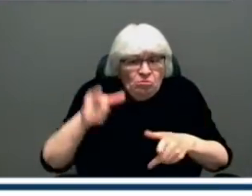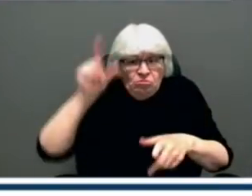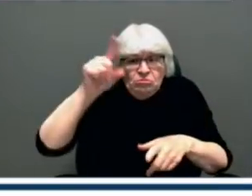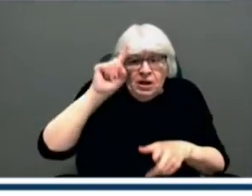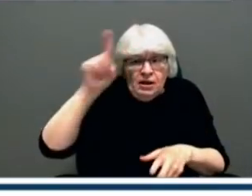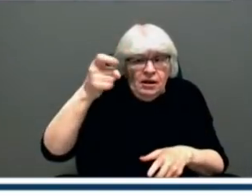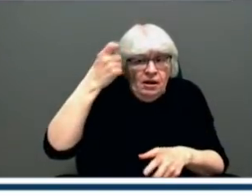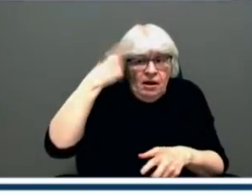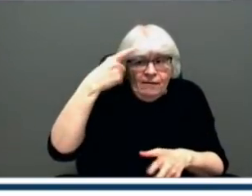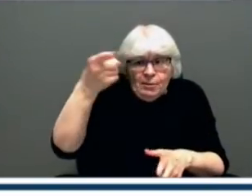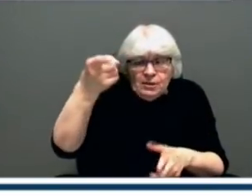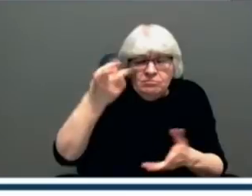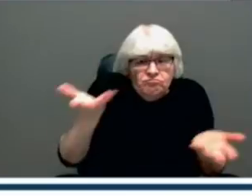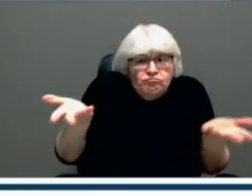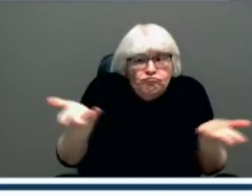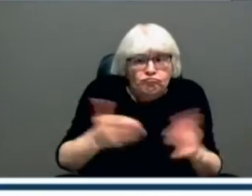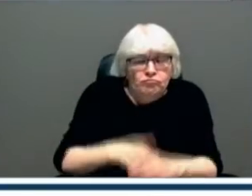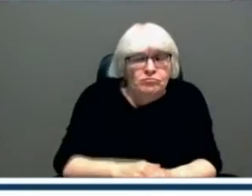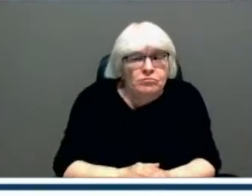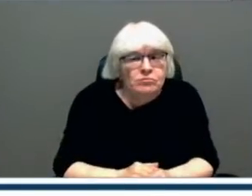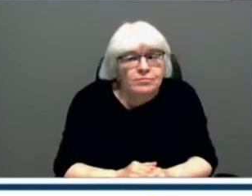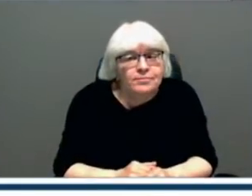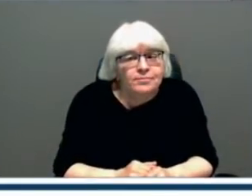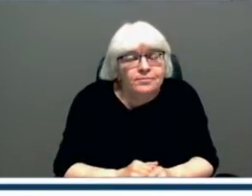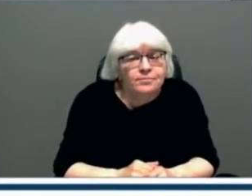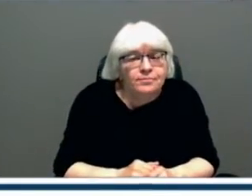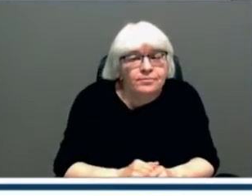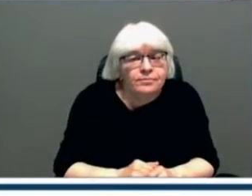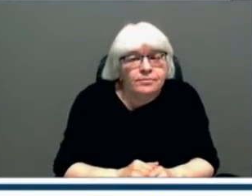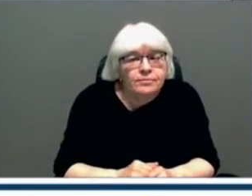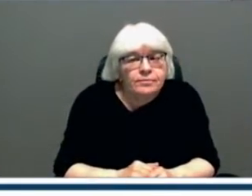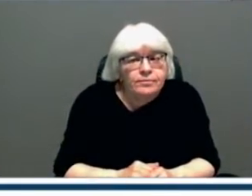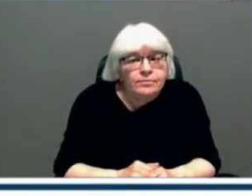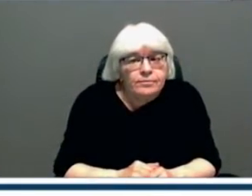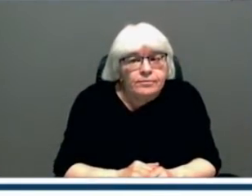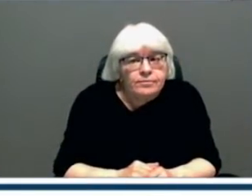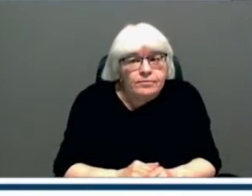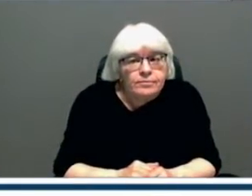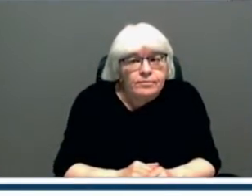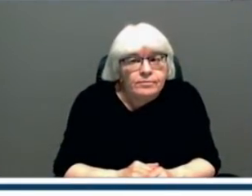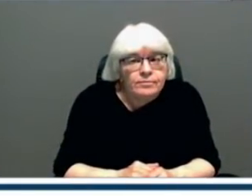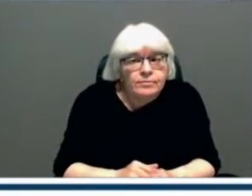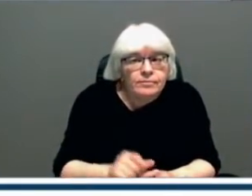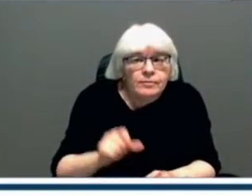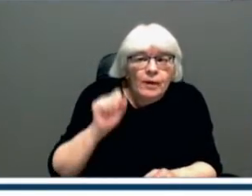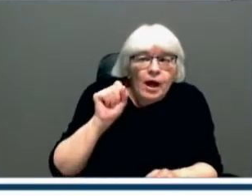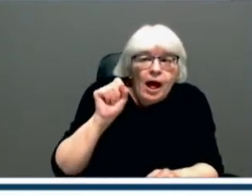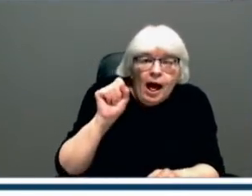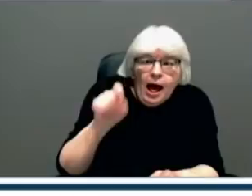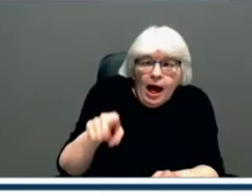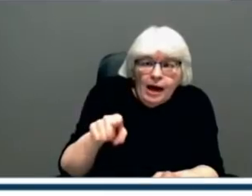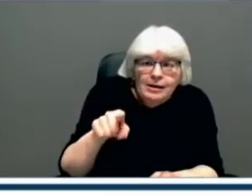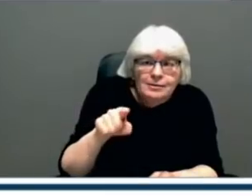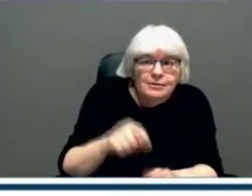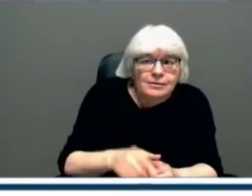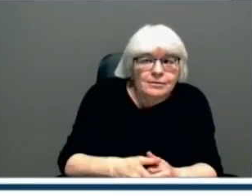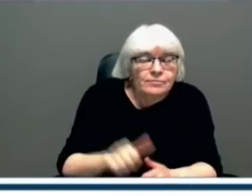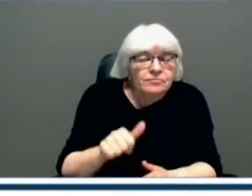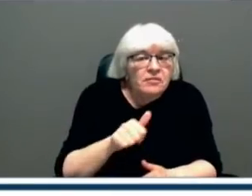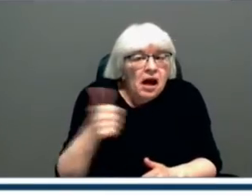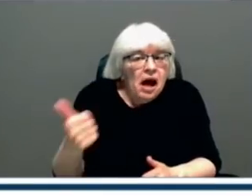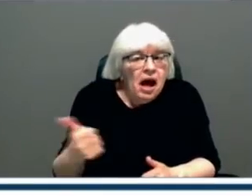Jesse, go ahead with your follow-up. Fair enough. I wanted to ask you about another concern. I'm just wondering